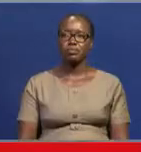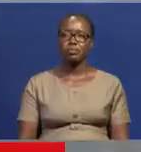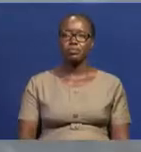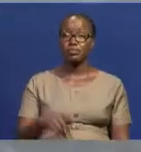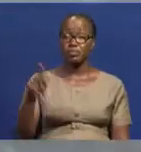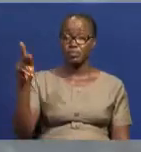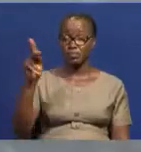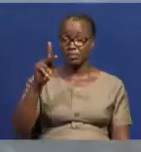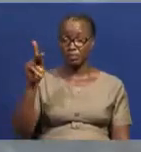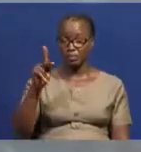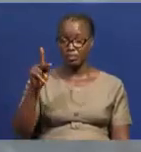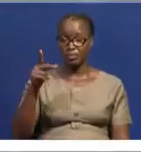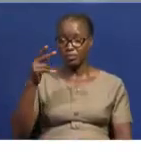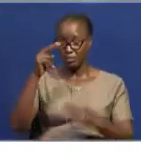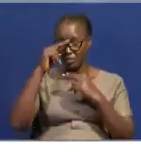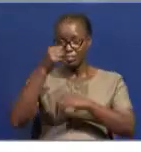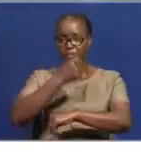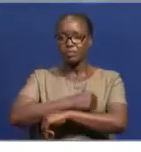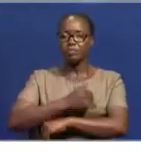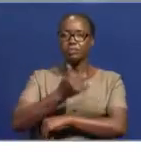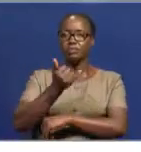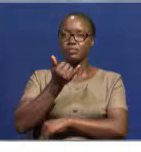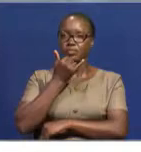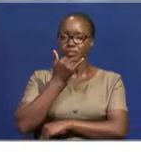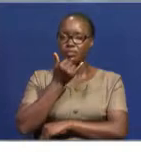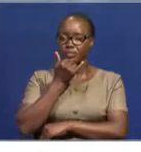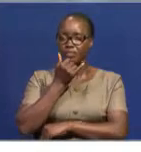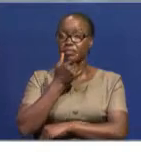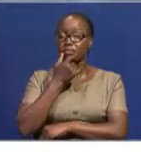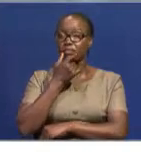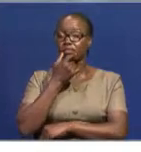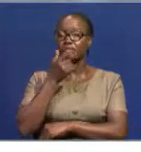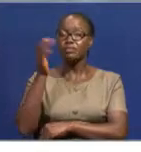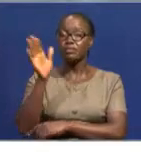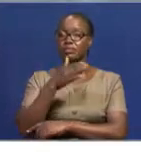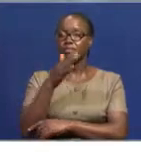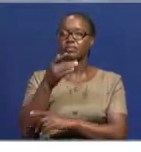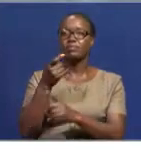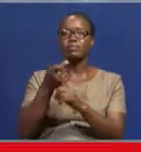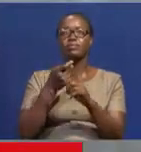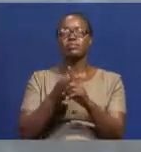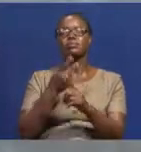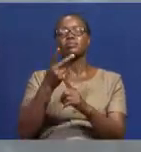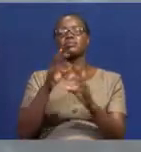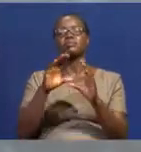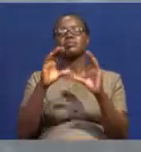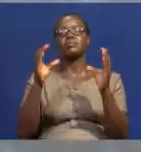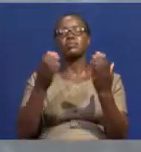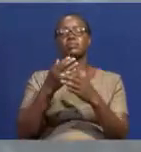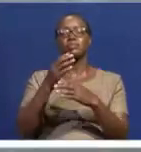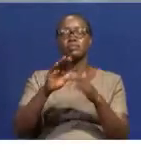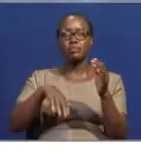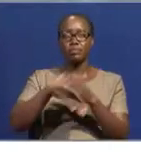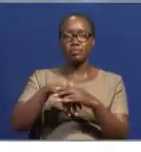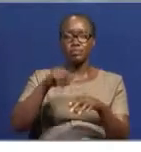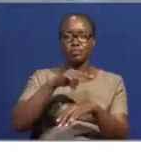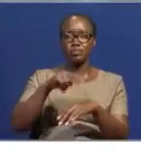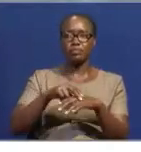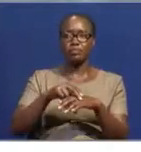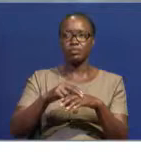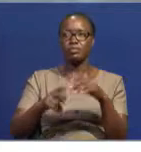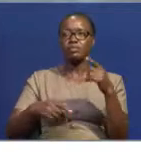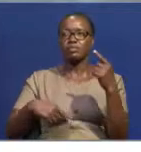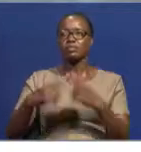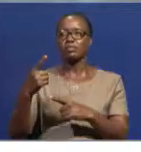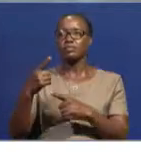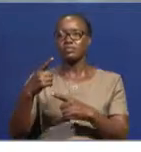Koderobara Secondary School will fly Nyanza's flag in this year's Term 2 Ball Games Soccer National Championships after they edged out